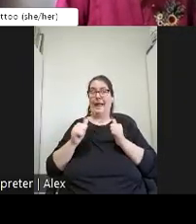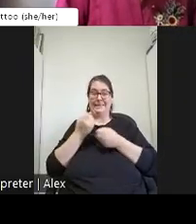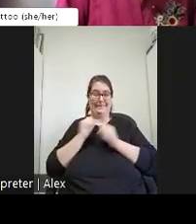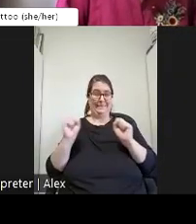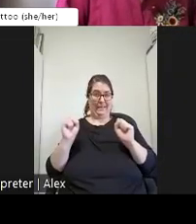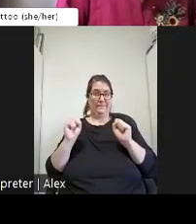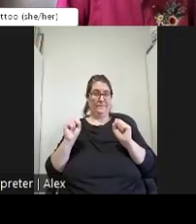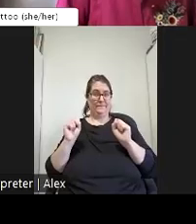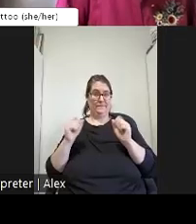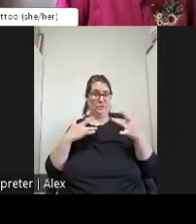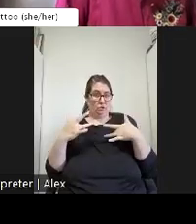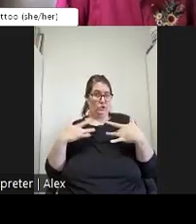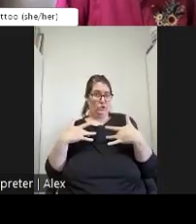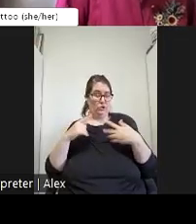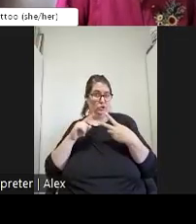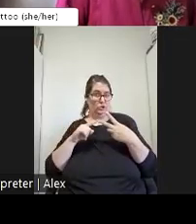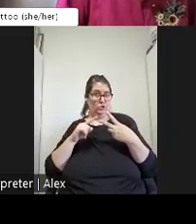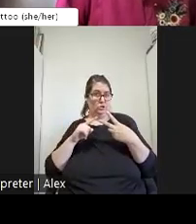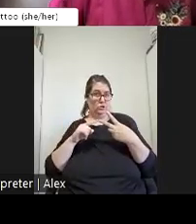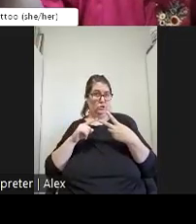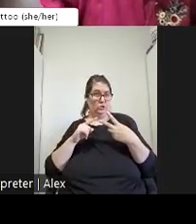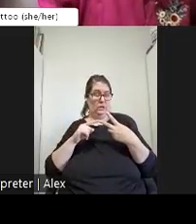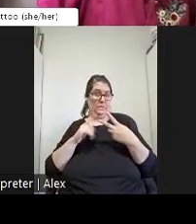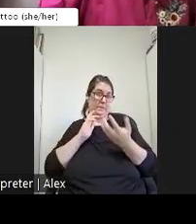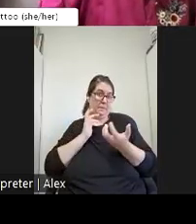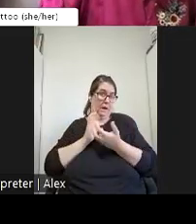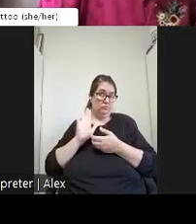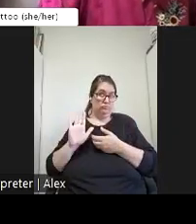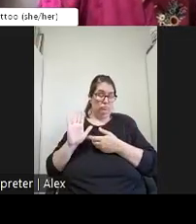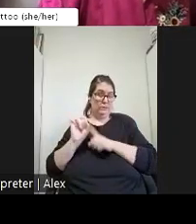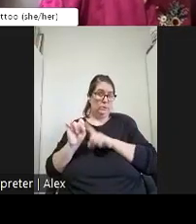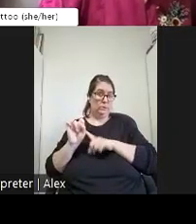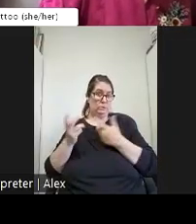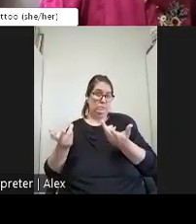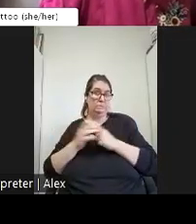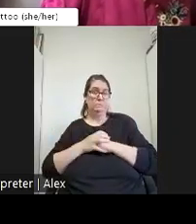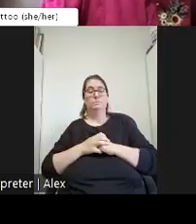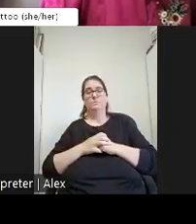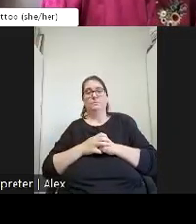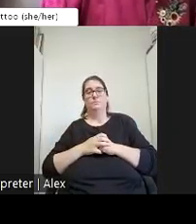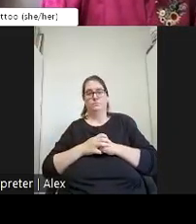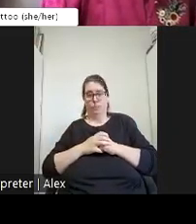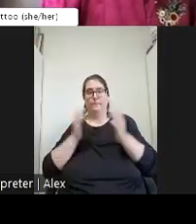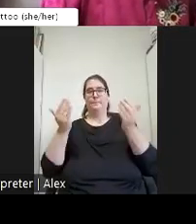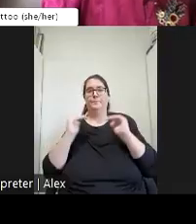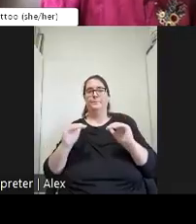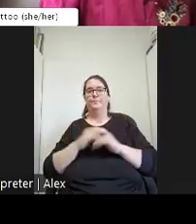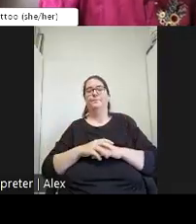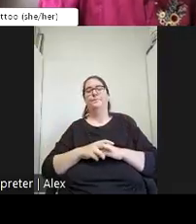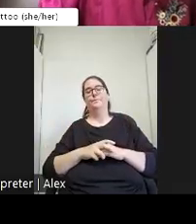you can think of that might be particularly relevant for Alex's situation? So moving on to the next